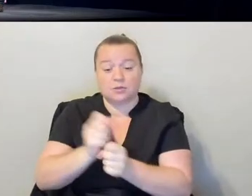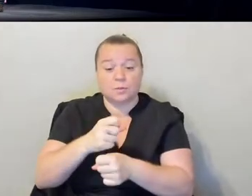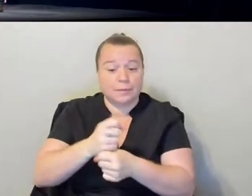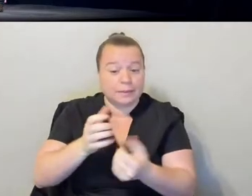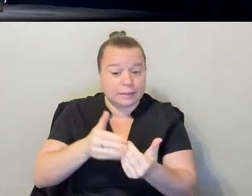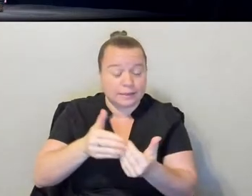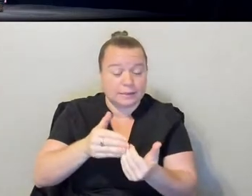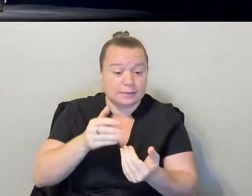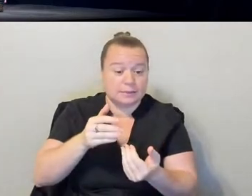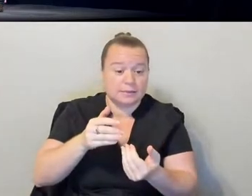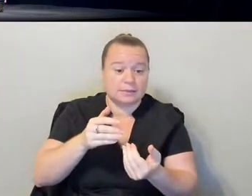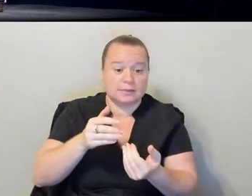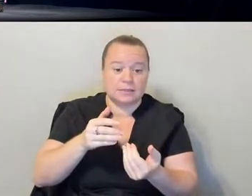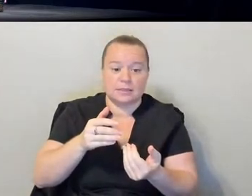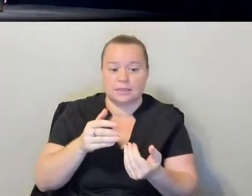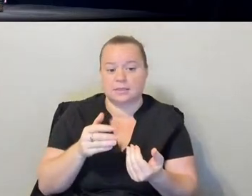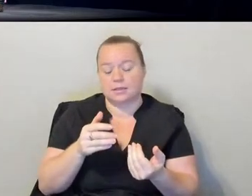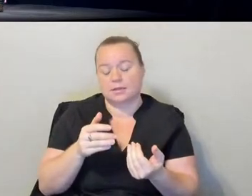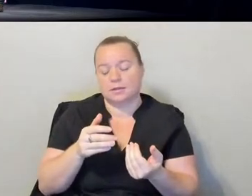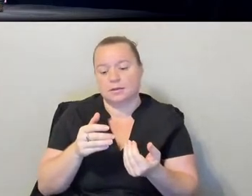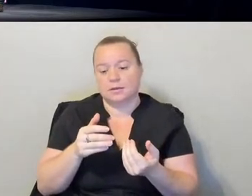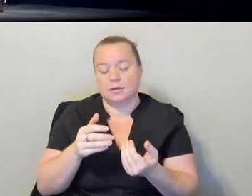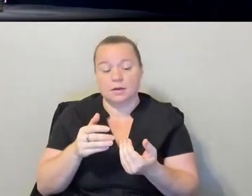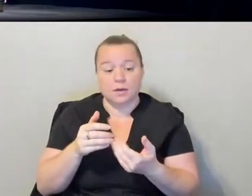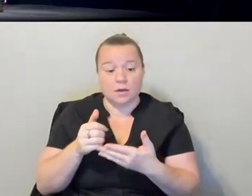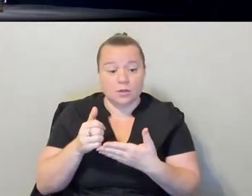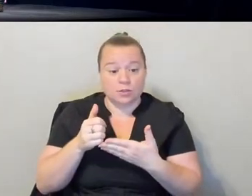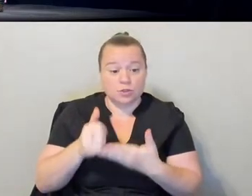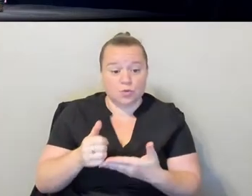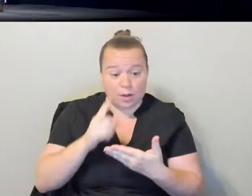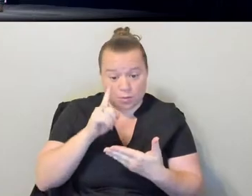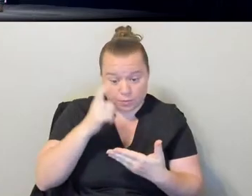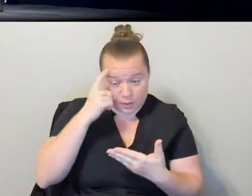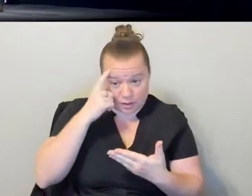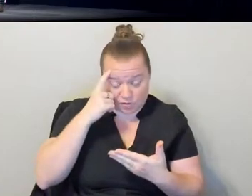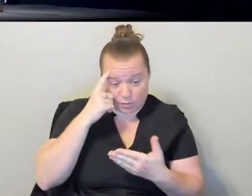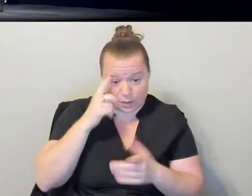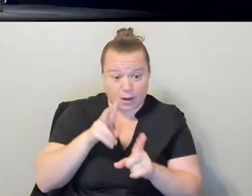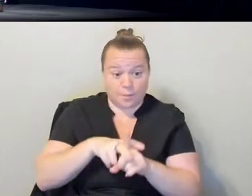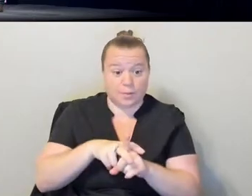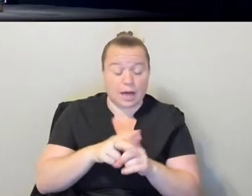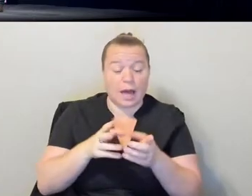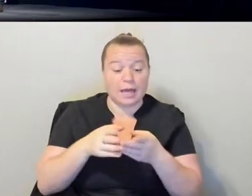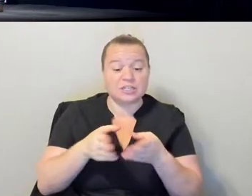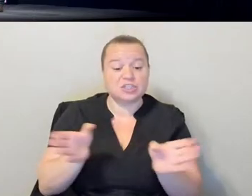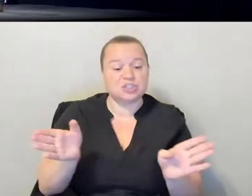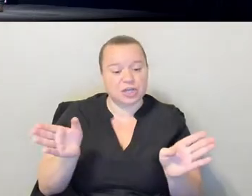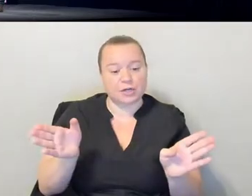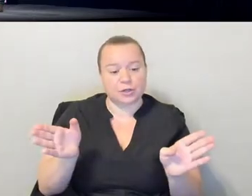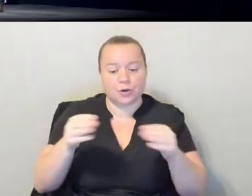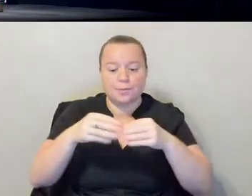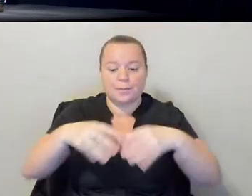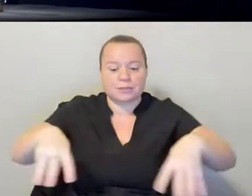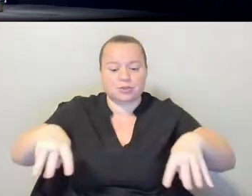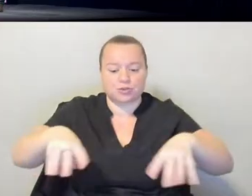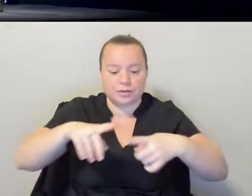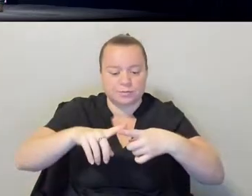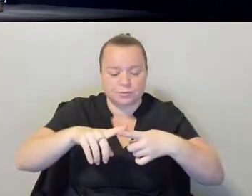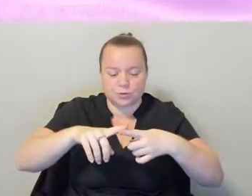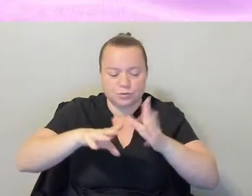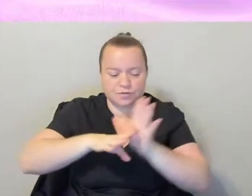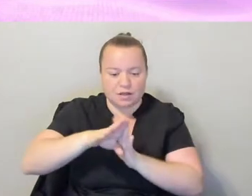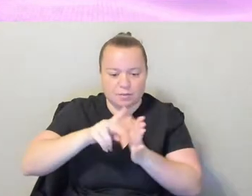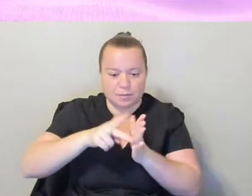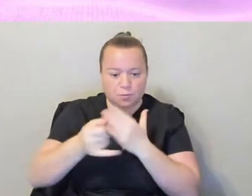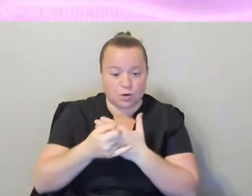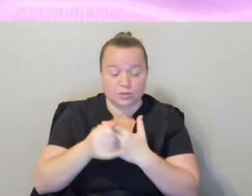other administrations apply the gender perspective, the gender mainstreaming in the complete development of the projects, not only those